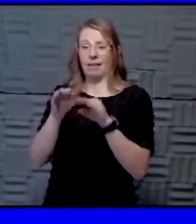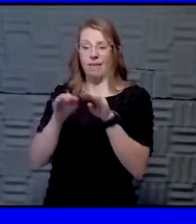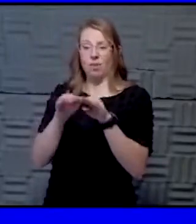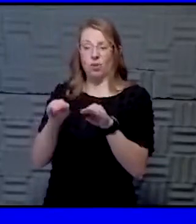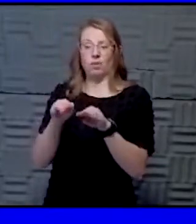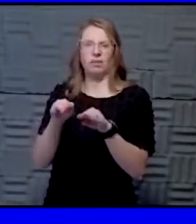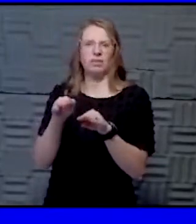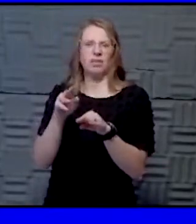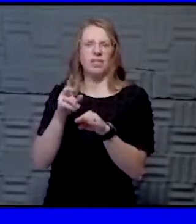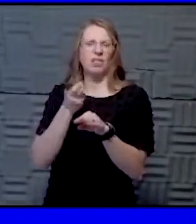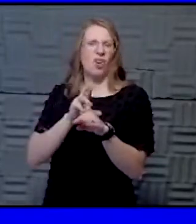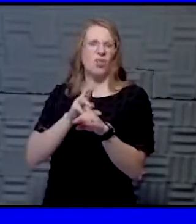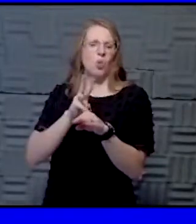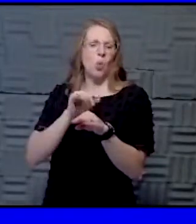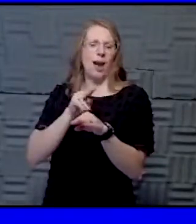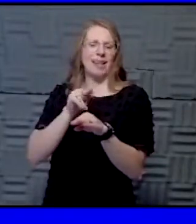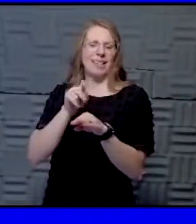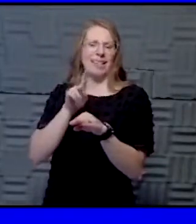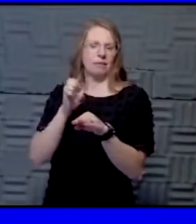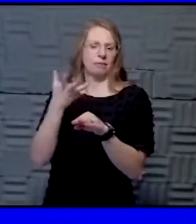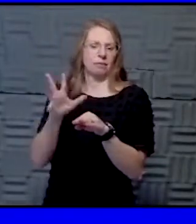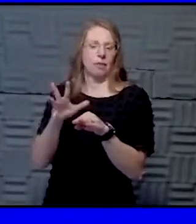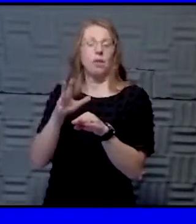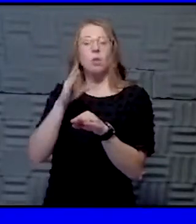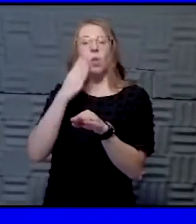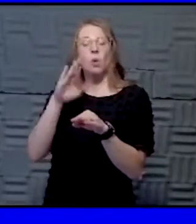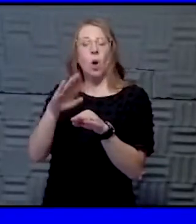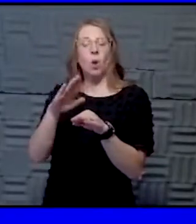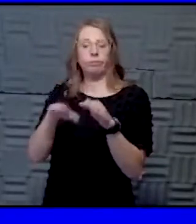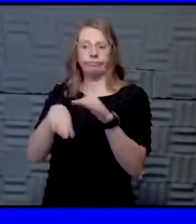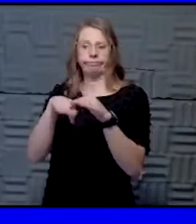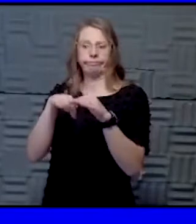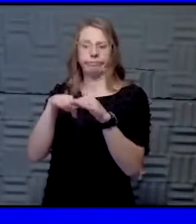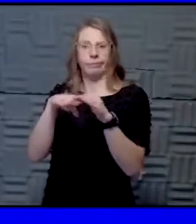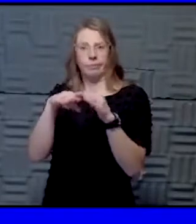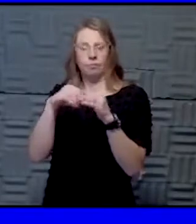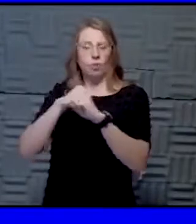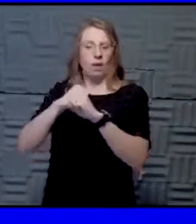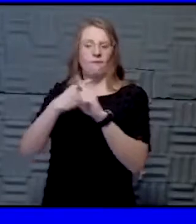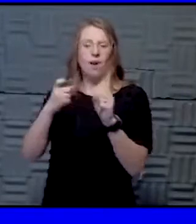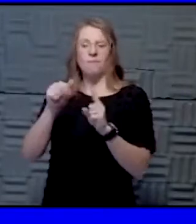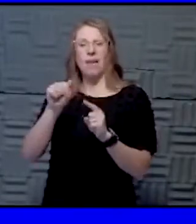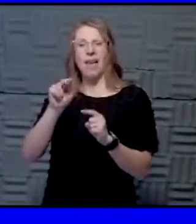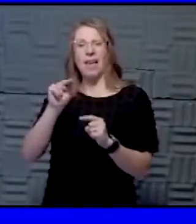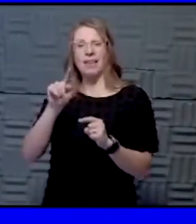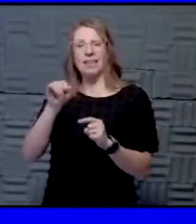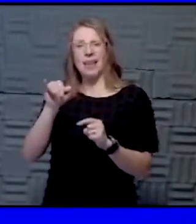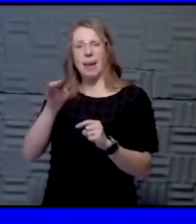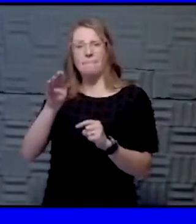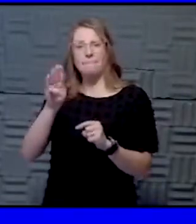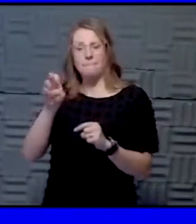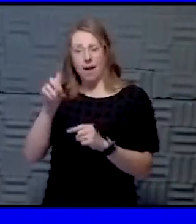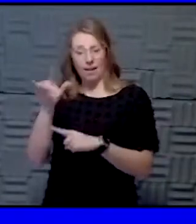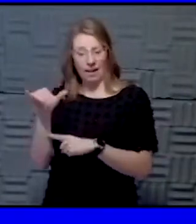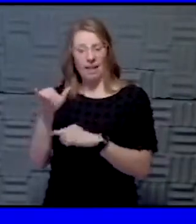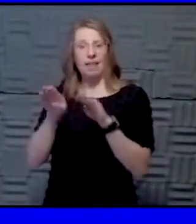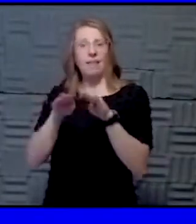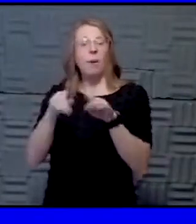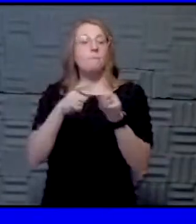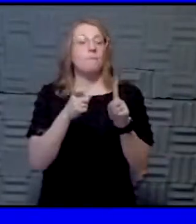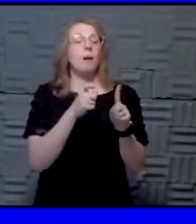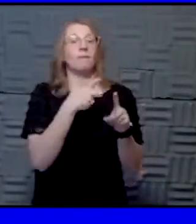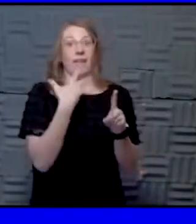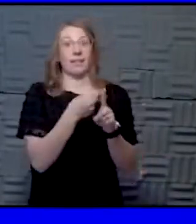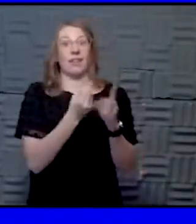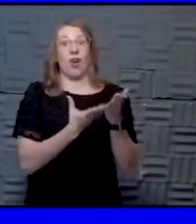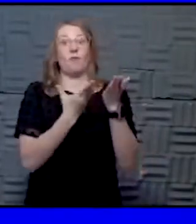we don't know the exact correlate of protection from the antibody levels themselves, but what it does look like is vaccine does